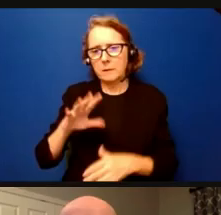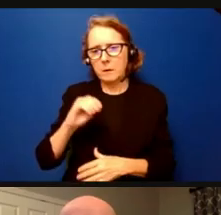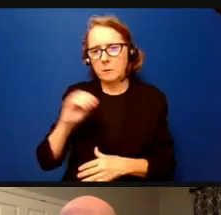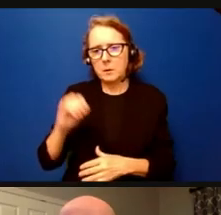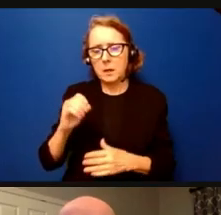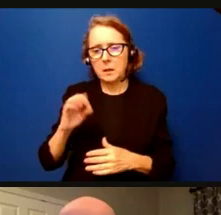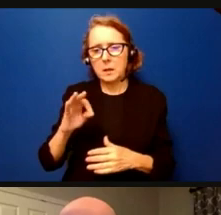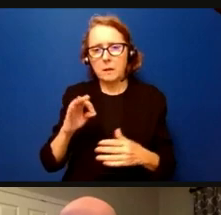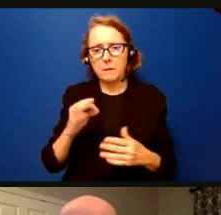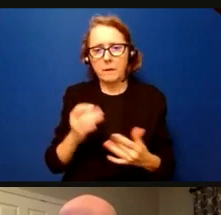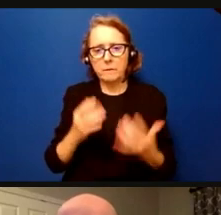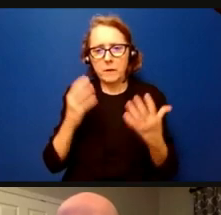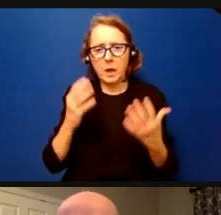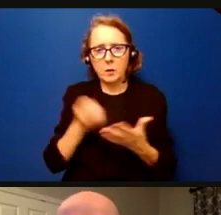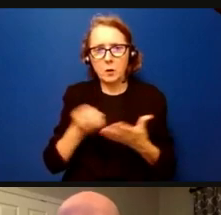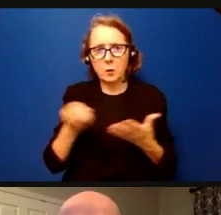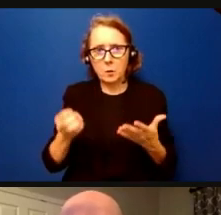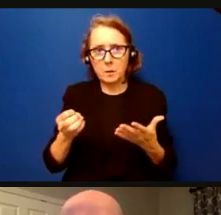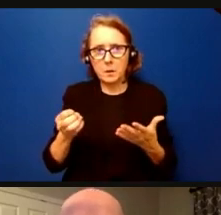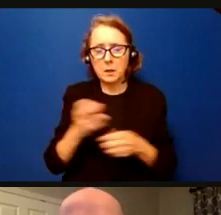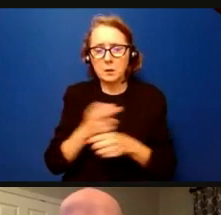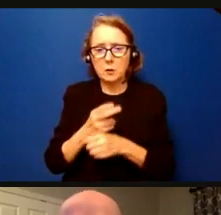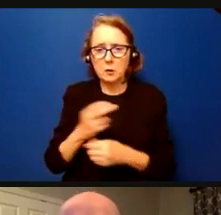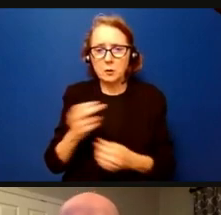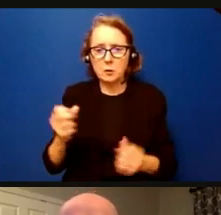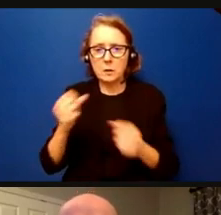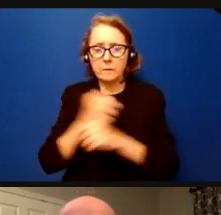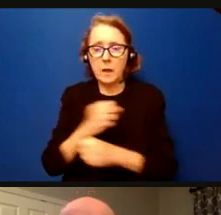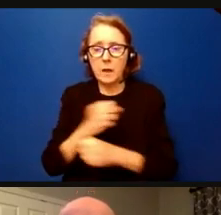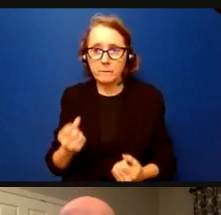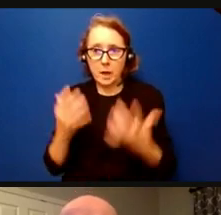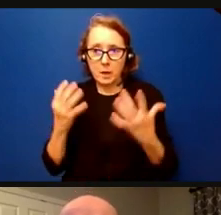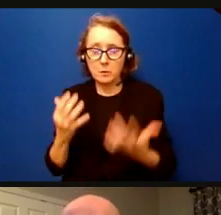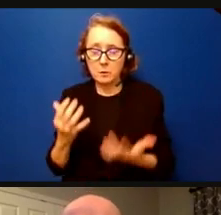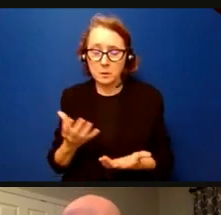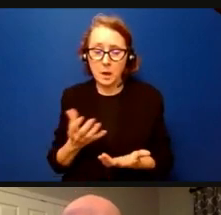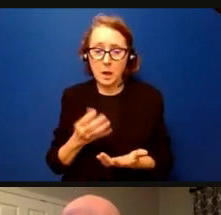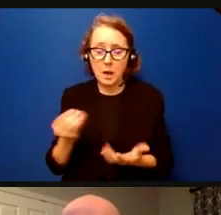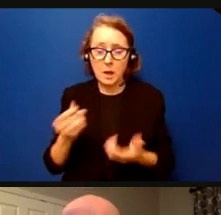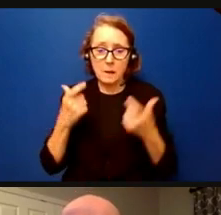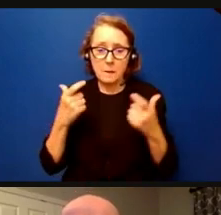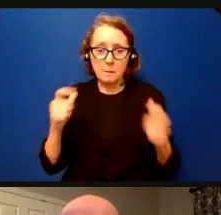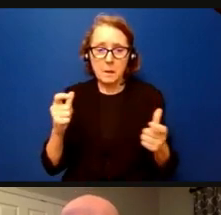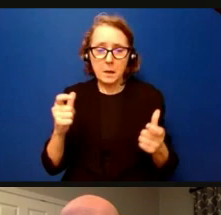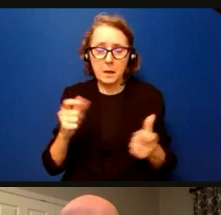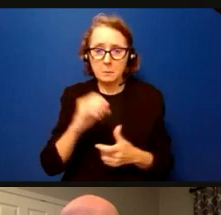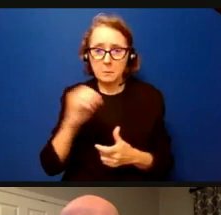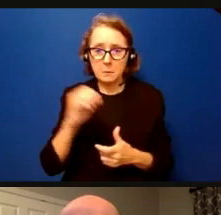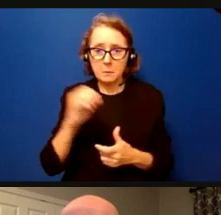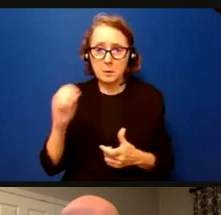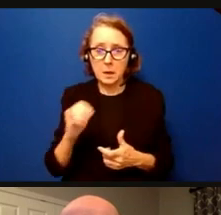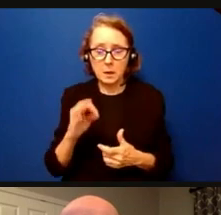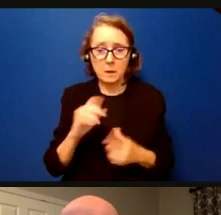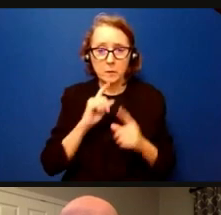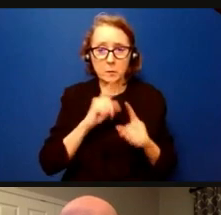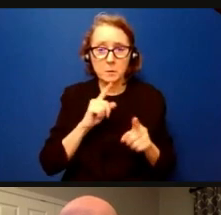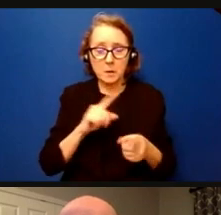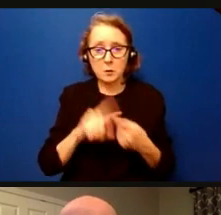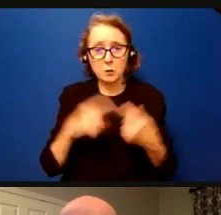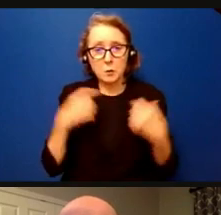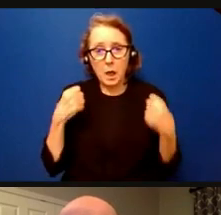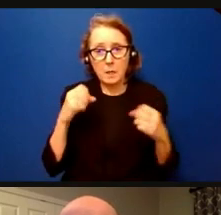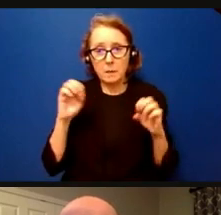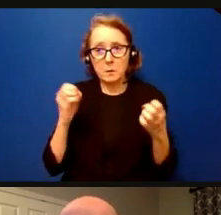fire equipment is used to fight fires. And a big fraction of the responses are to health